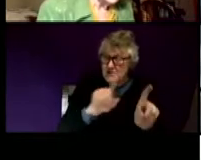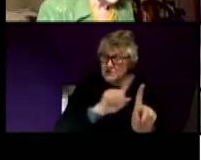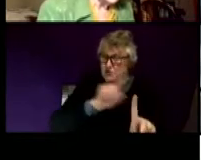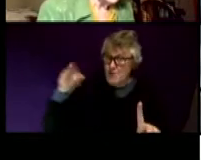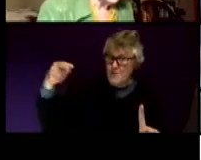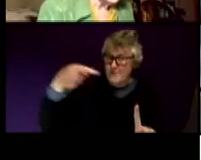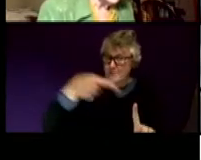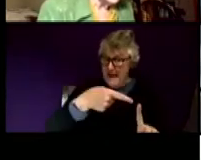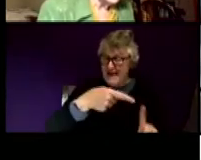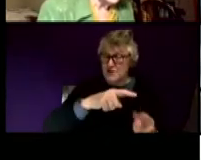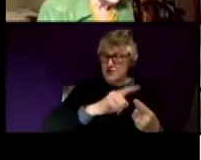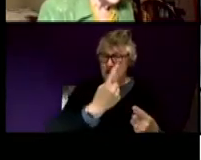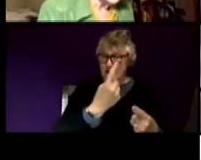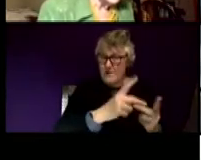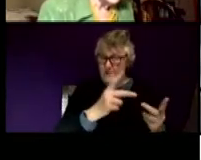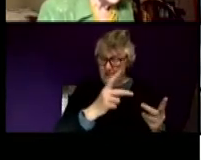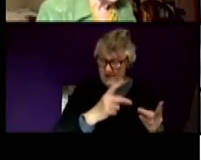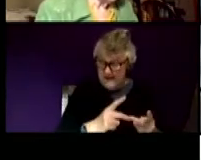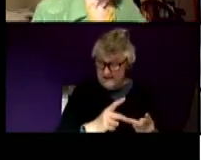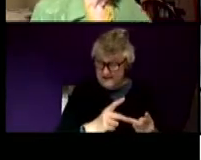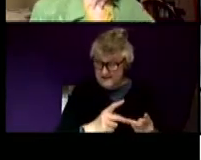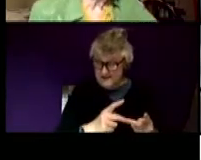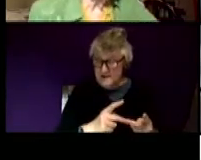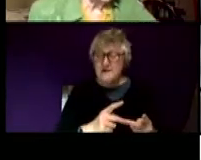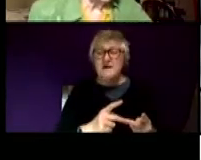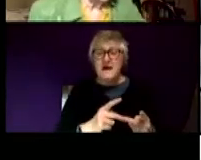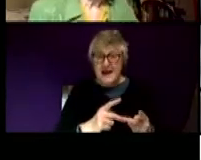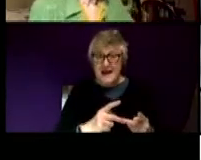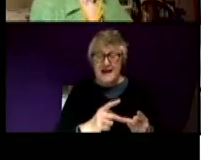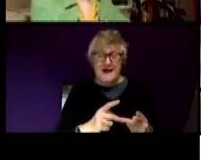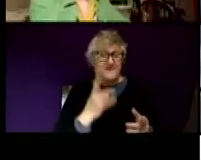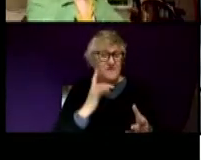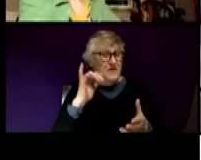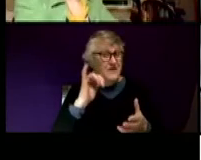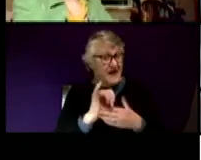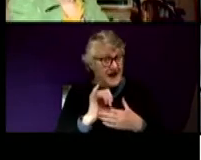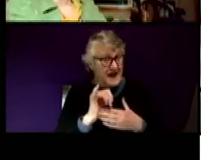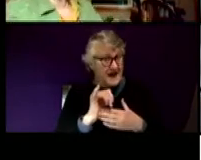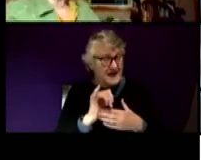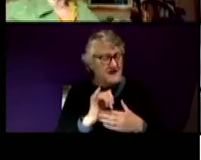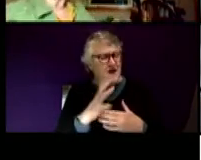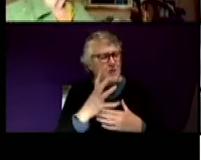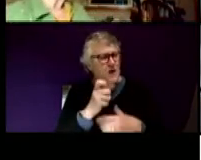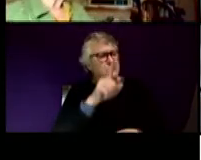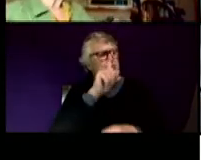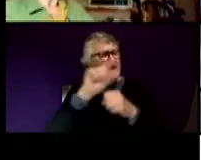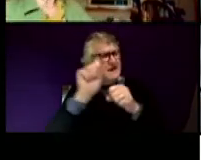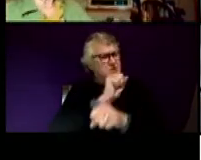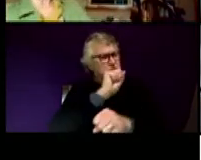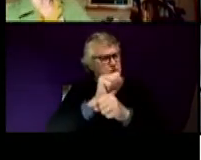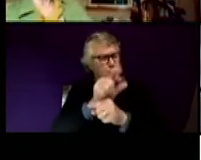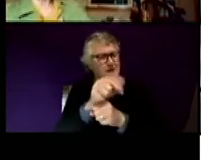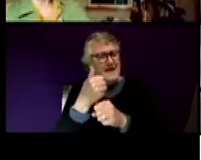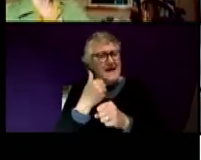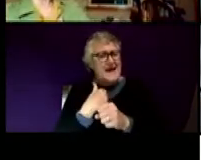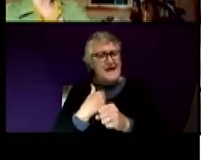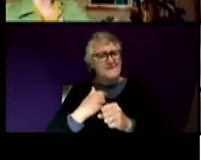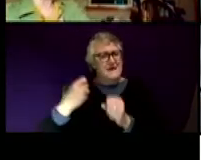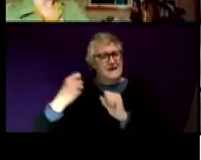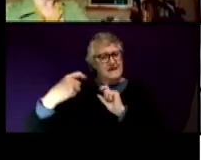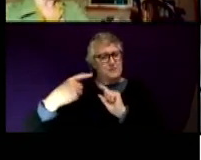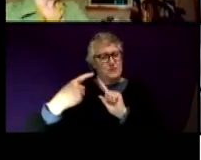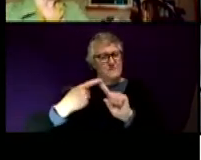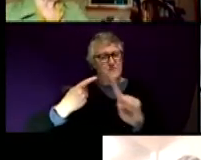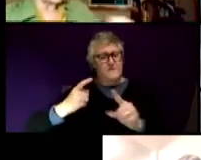process around that, I want to make sure that we have community input on, so that people, especially people with